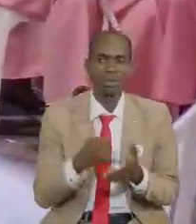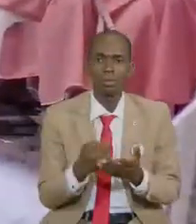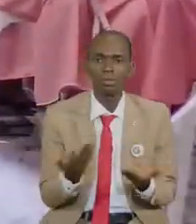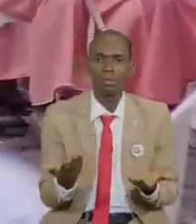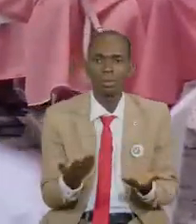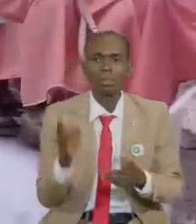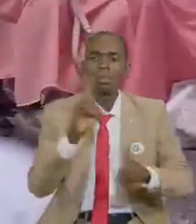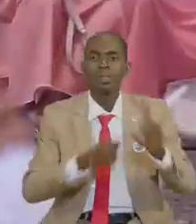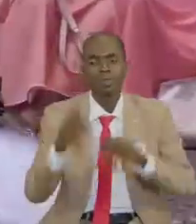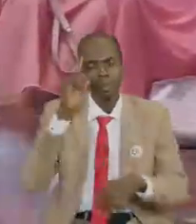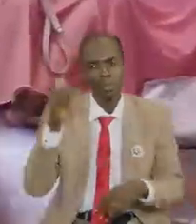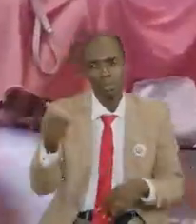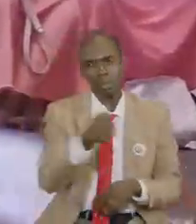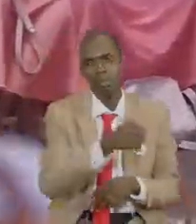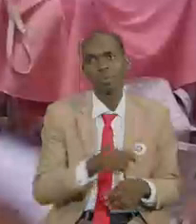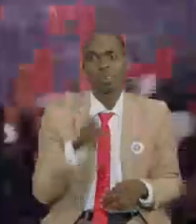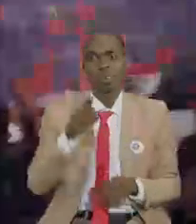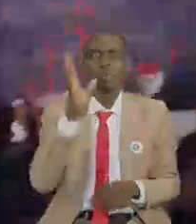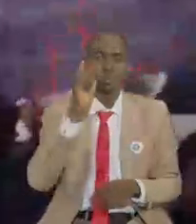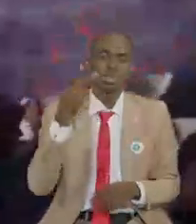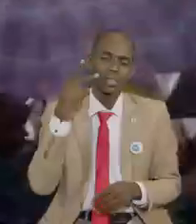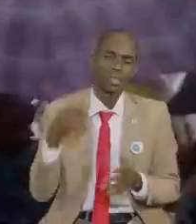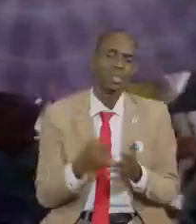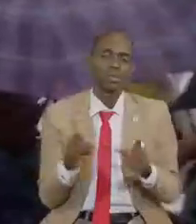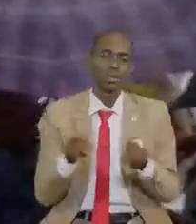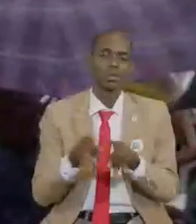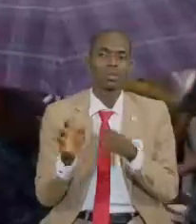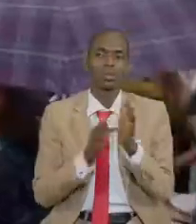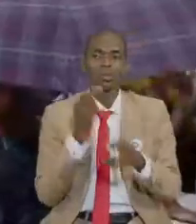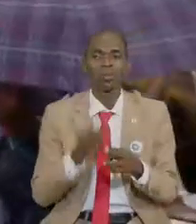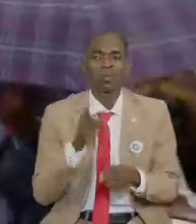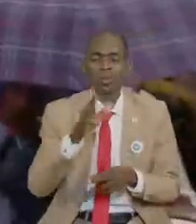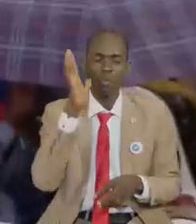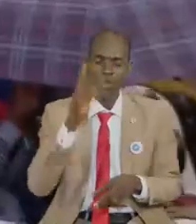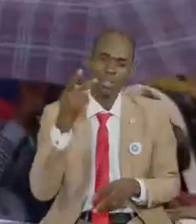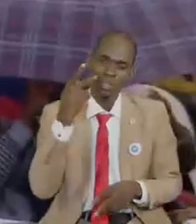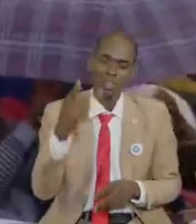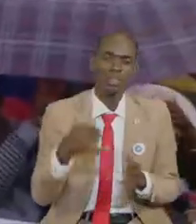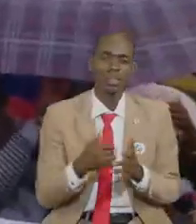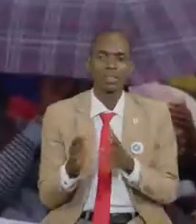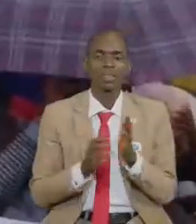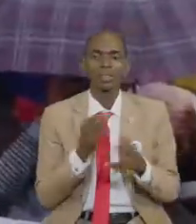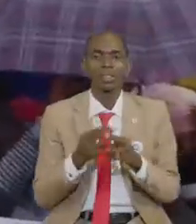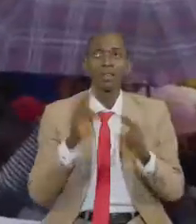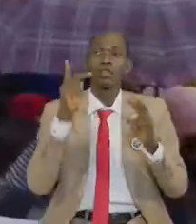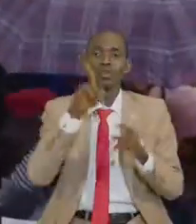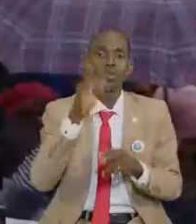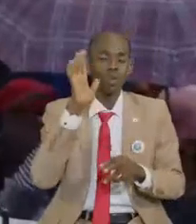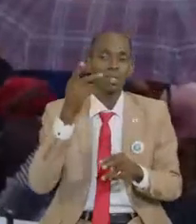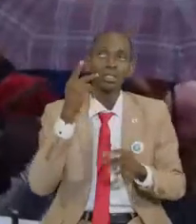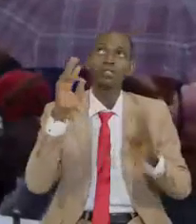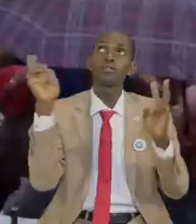are you? You will see. You will see. Victory.